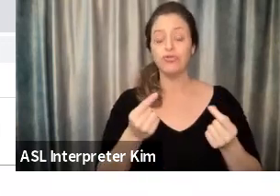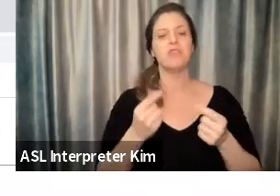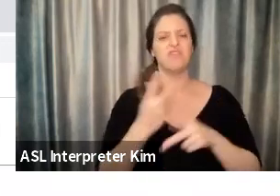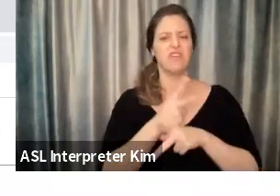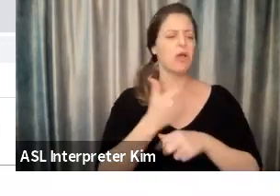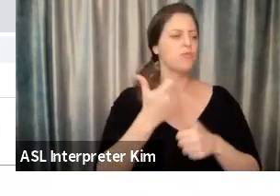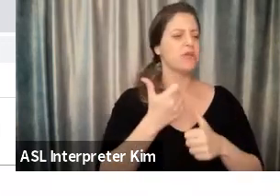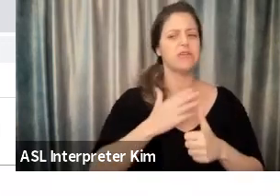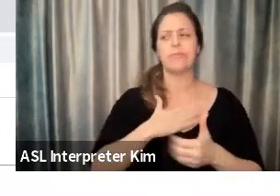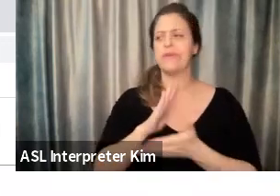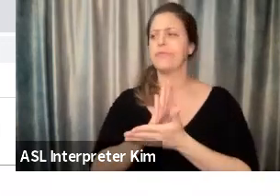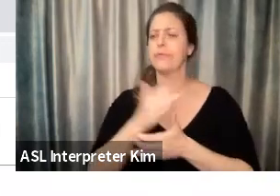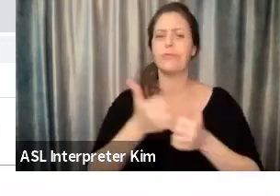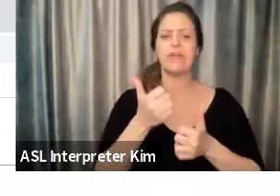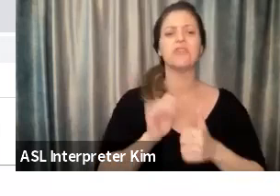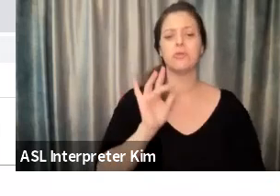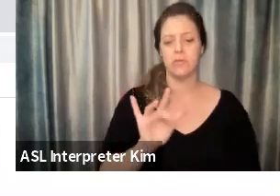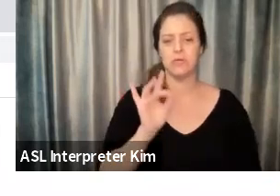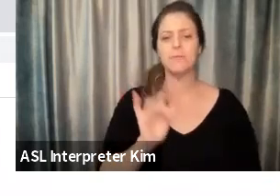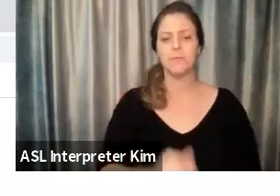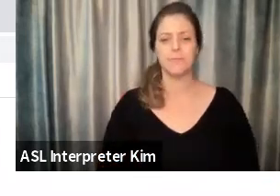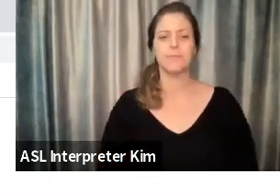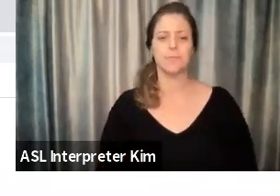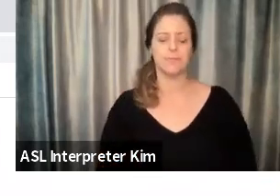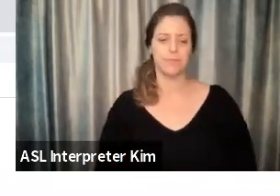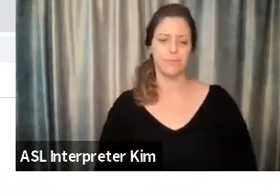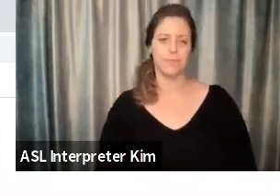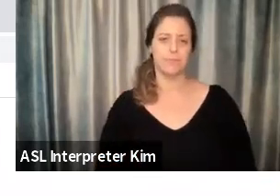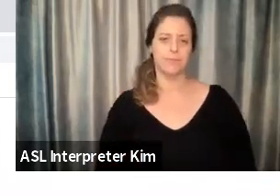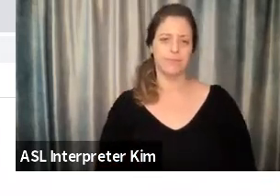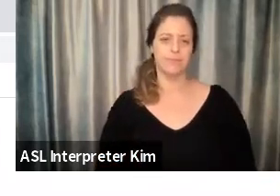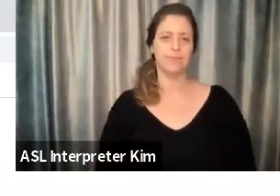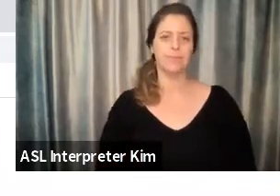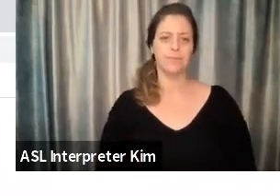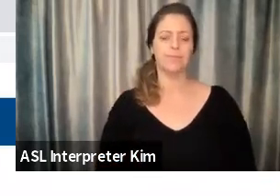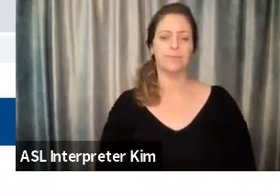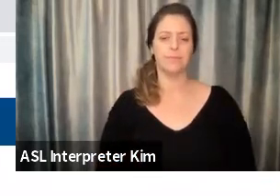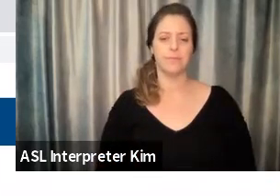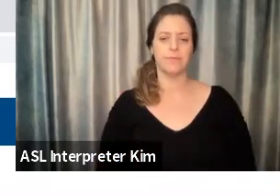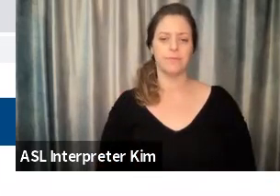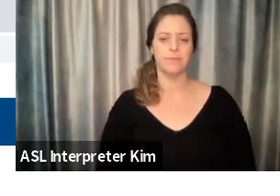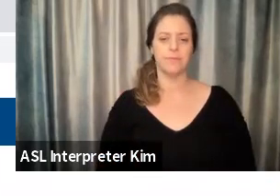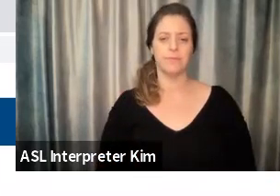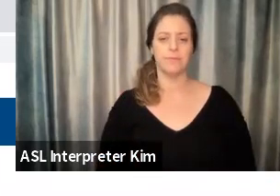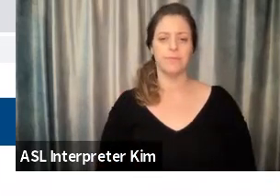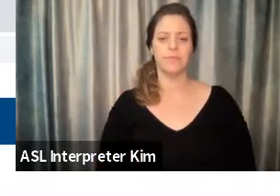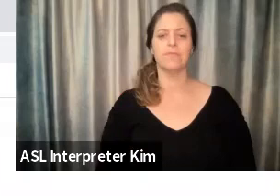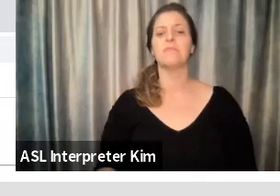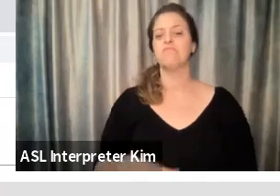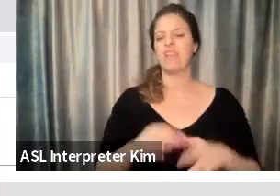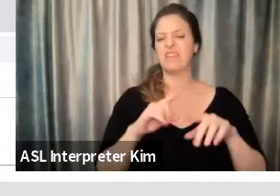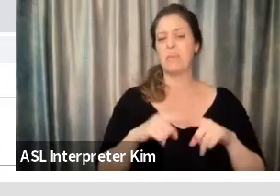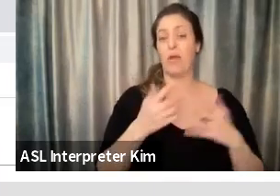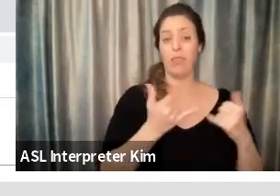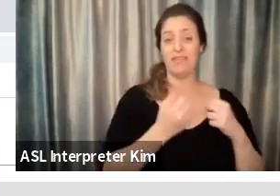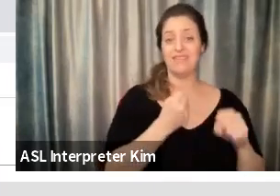Find Your School. You click here in this button, and it will direct you to finding your school based if it's this current school year or the next.